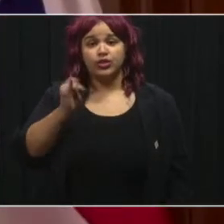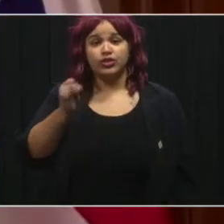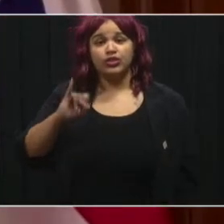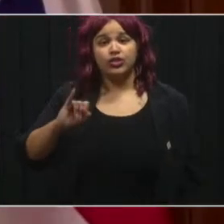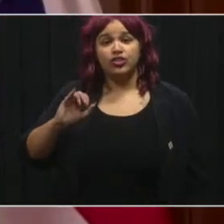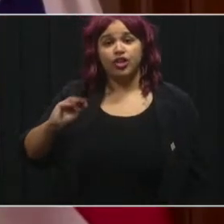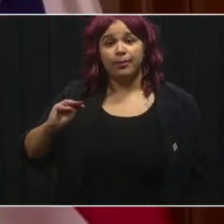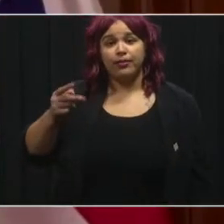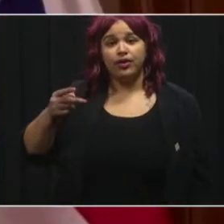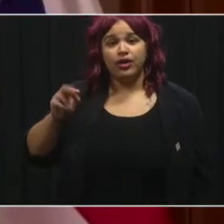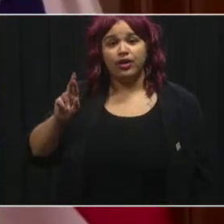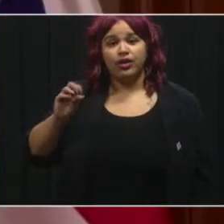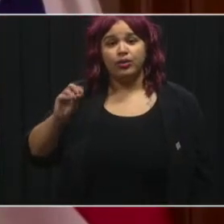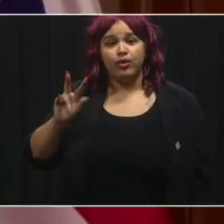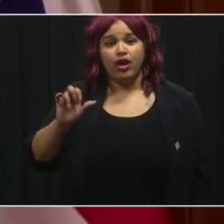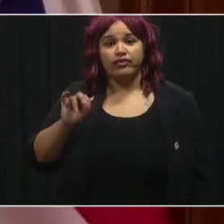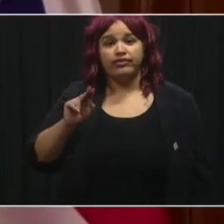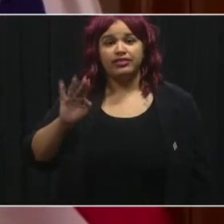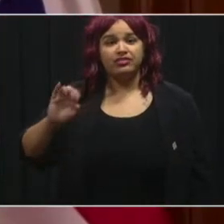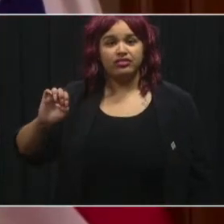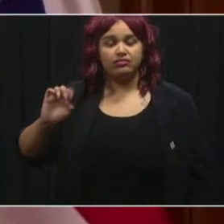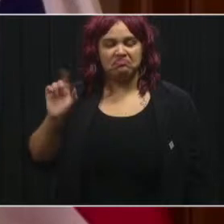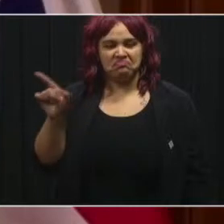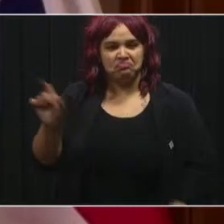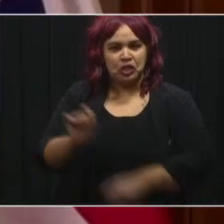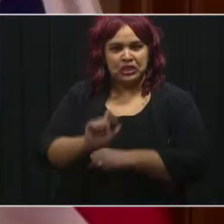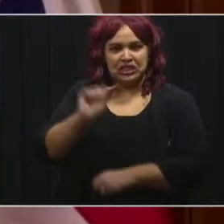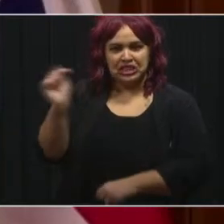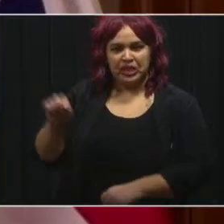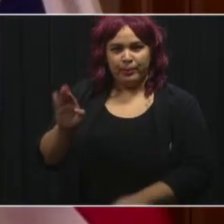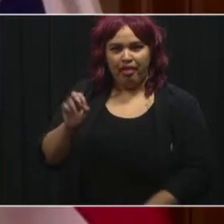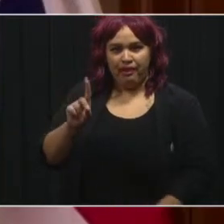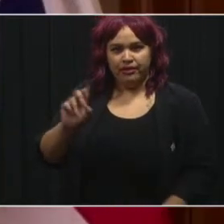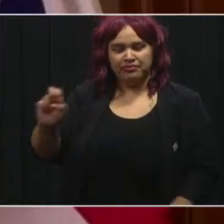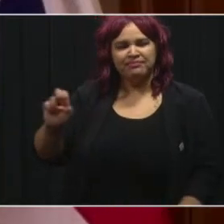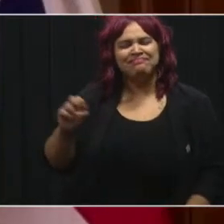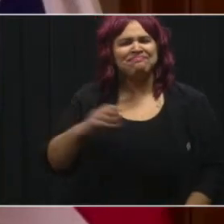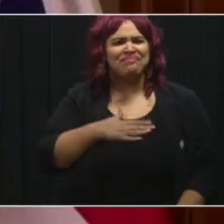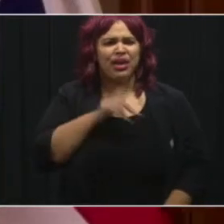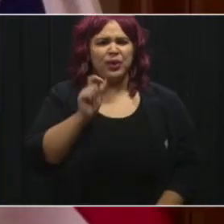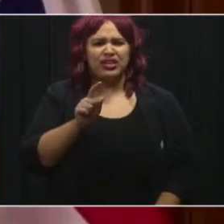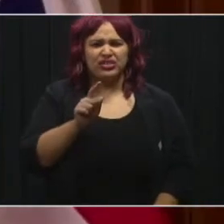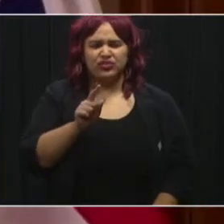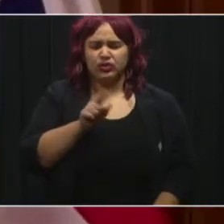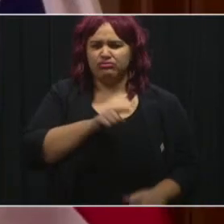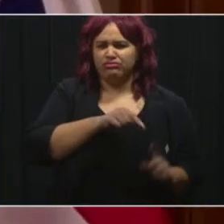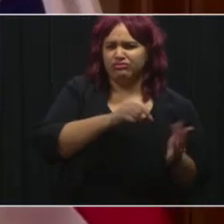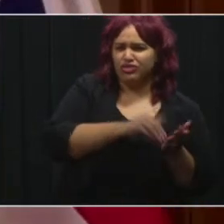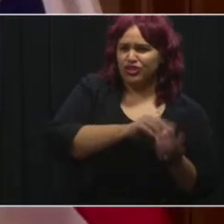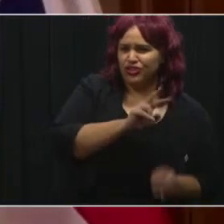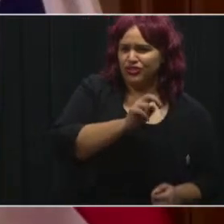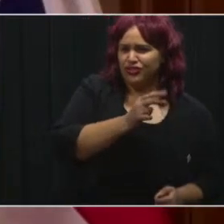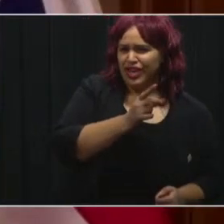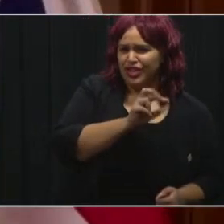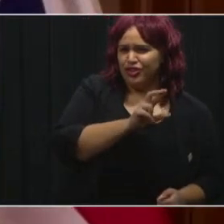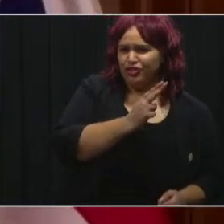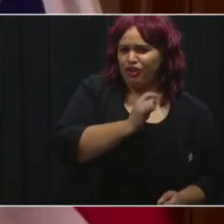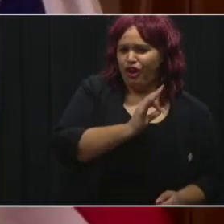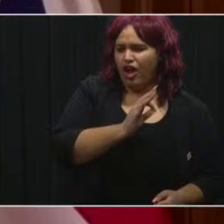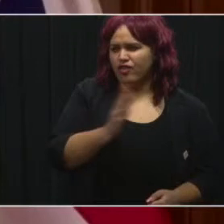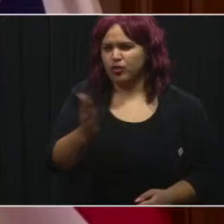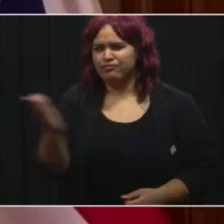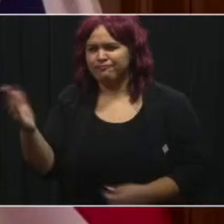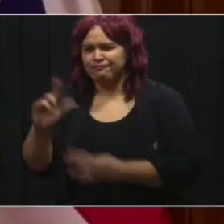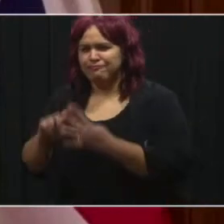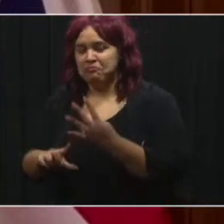Hi, thanks again for doing this. I don't know if this is a question for Dr. Vanderhoff or one of the other doctors, but as we hear about the ICU hospital